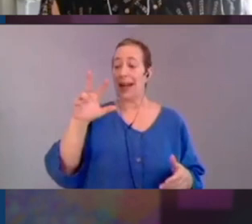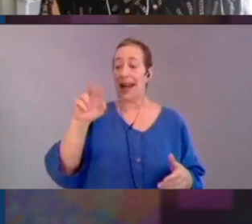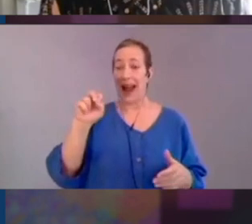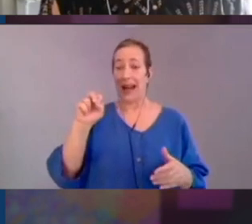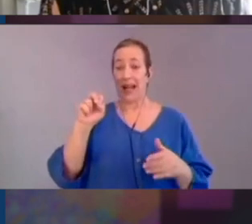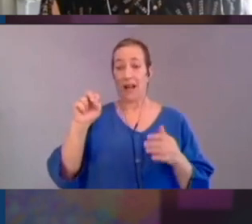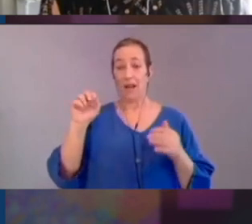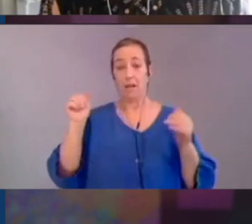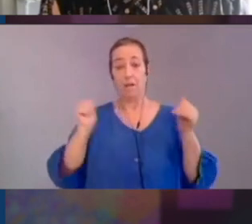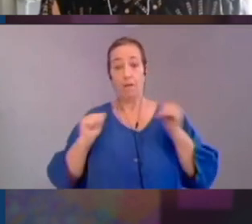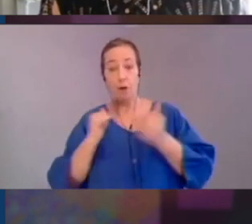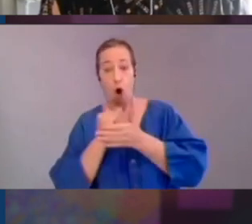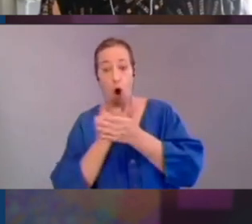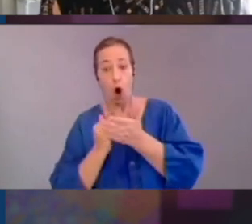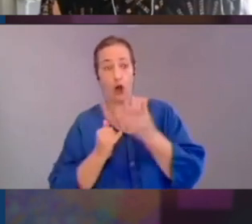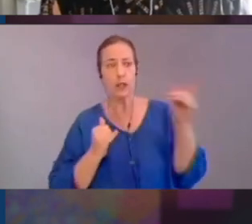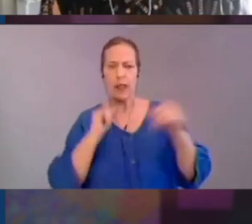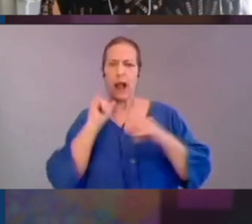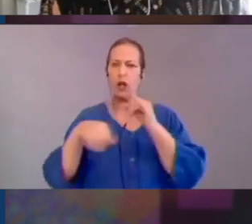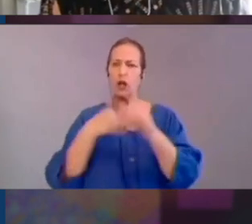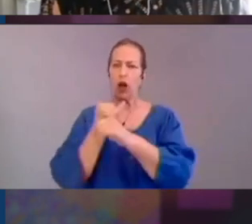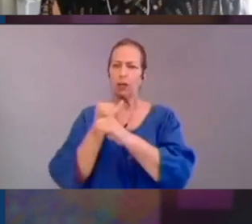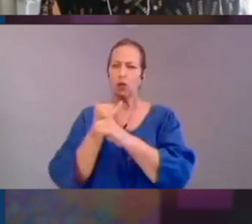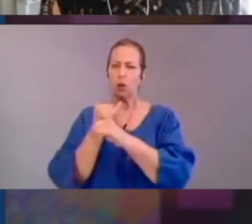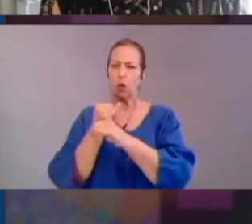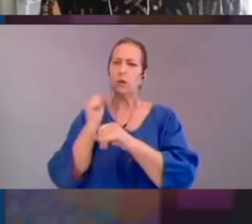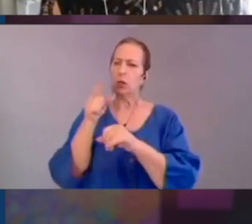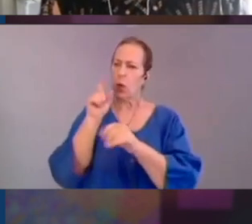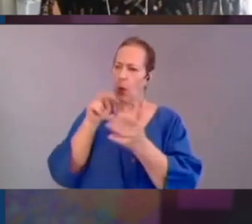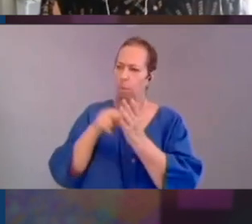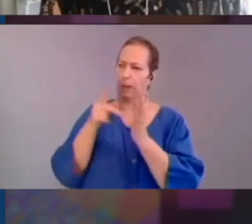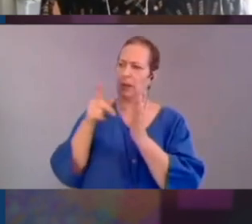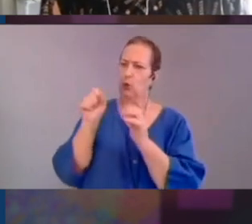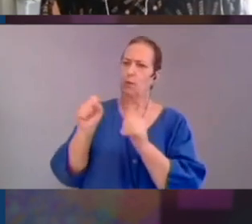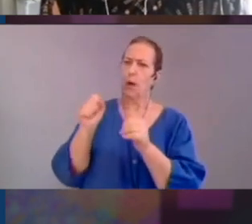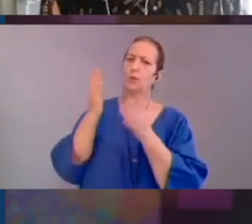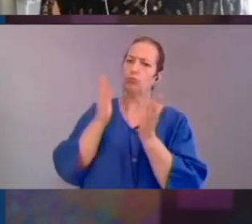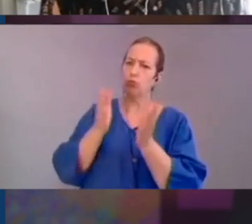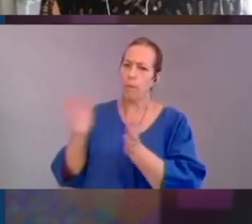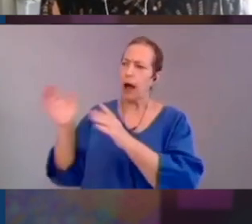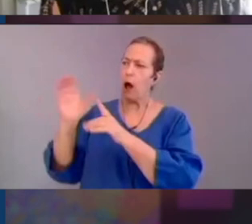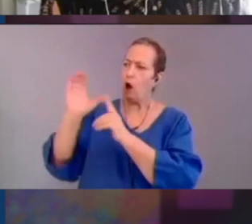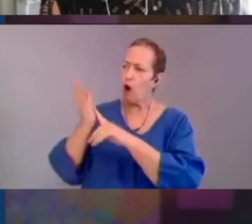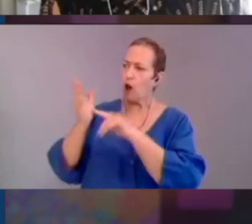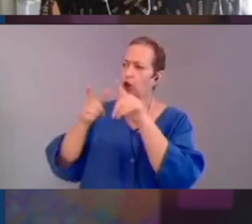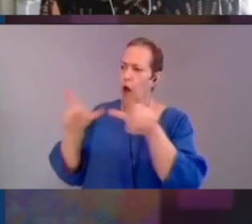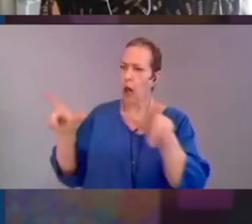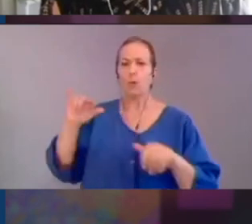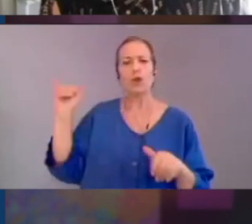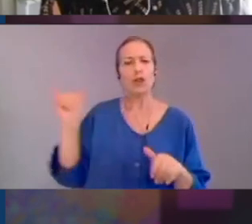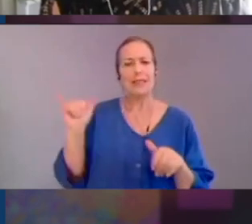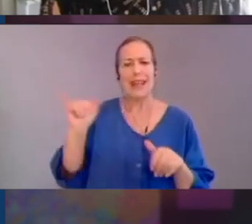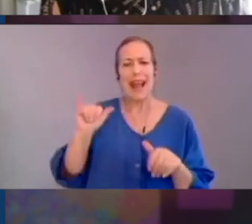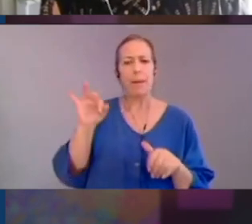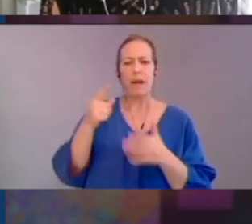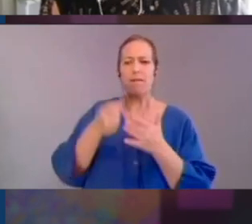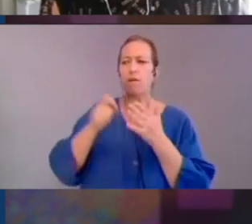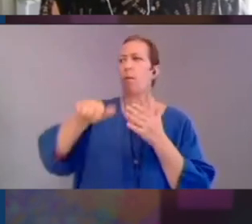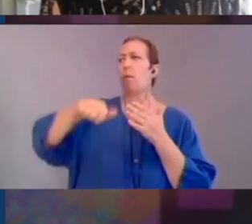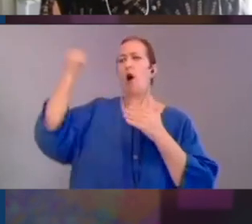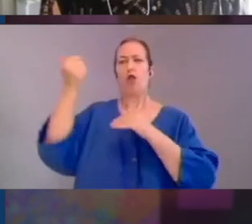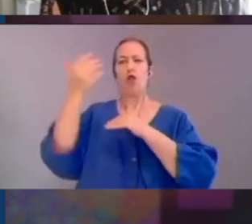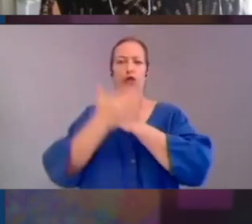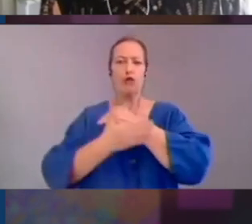and so the same linguistic and cultural preparation is needed for Native folks as is needed for folks traveling from Africa,